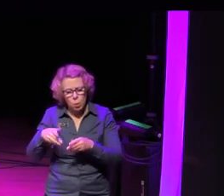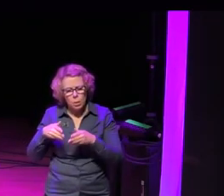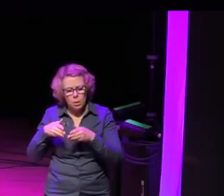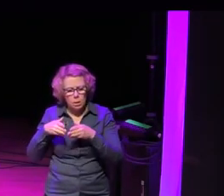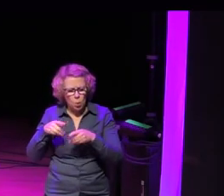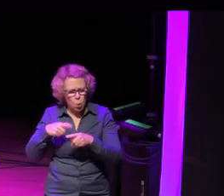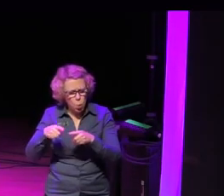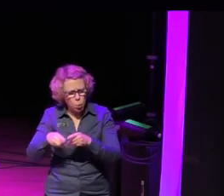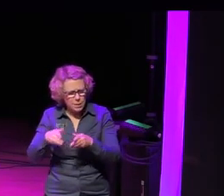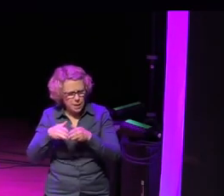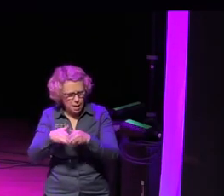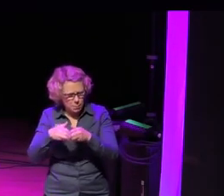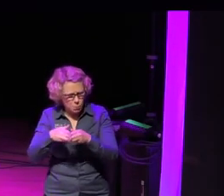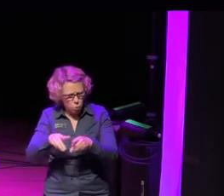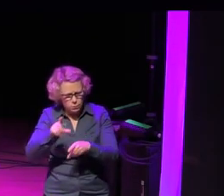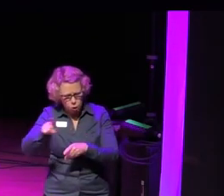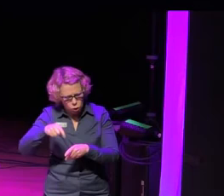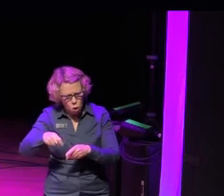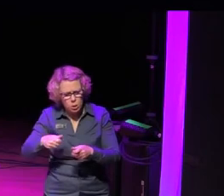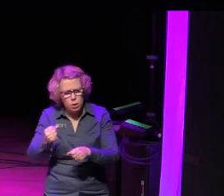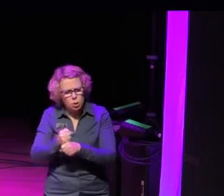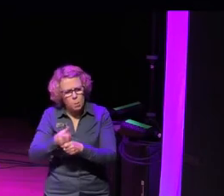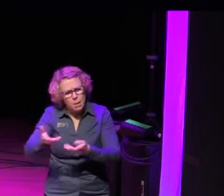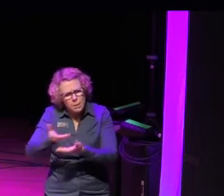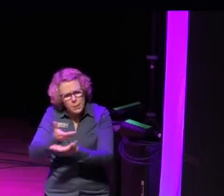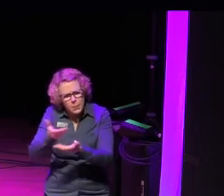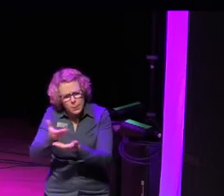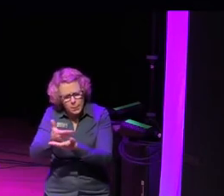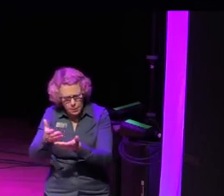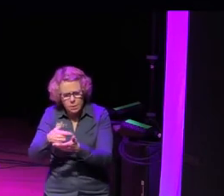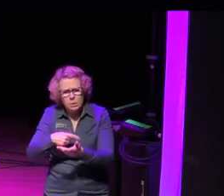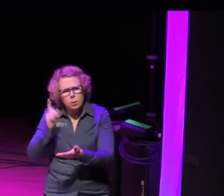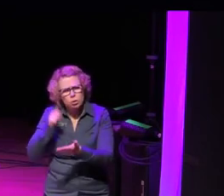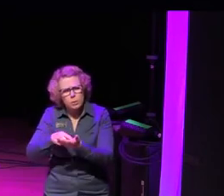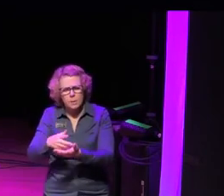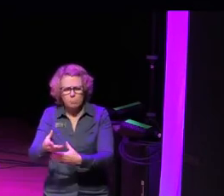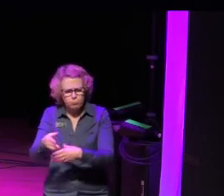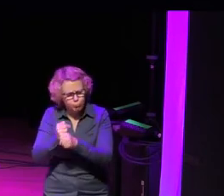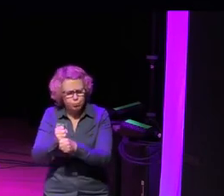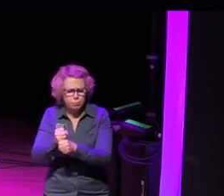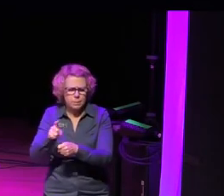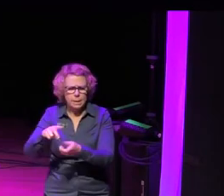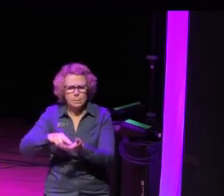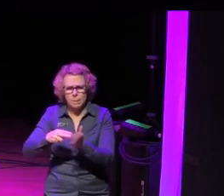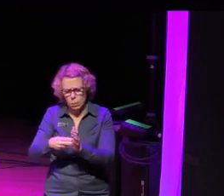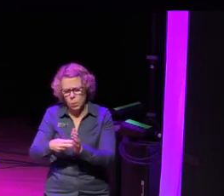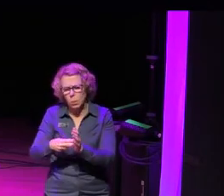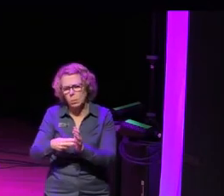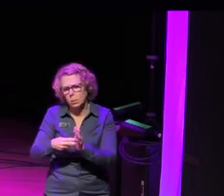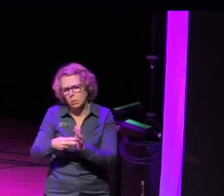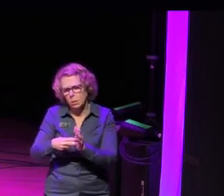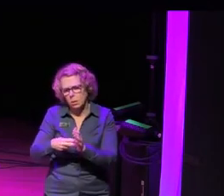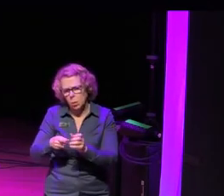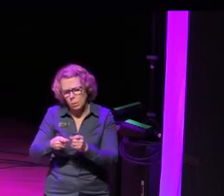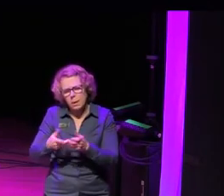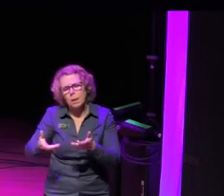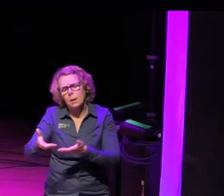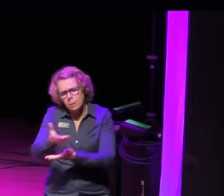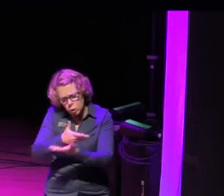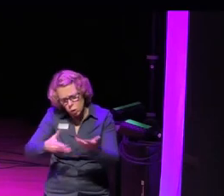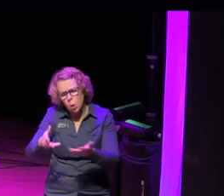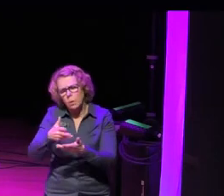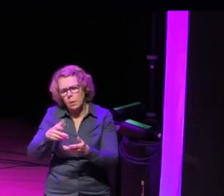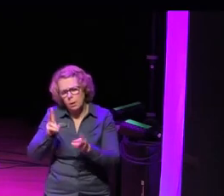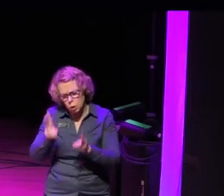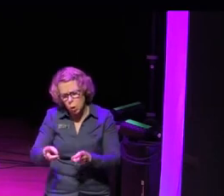can we exchange some of these strategies and methodologies. And it's that sort of collaboration that needs to be